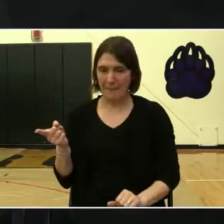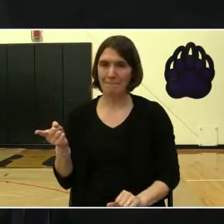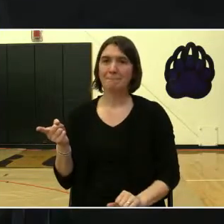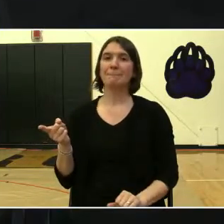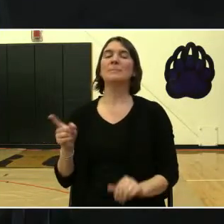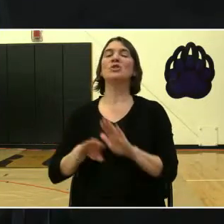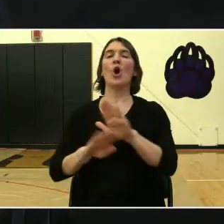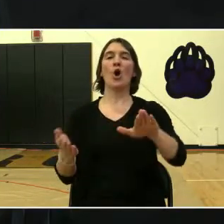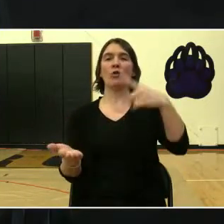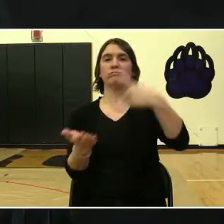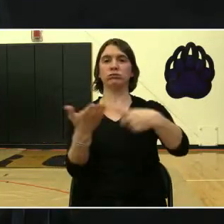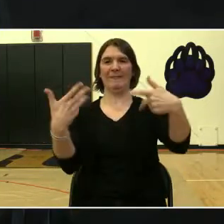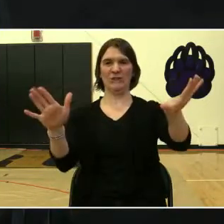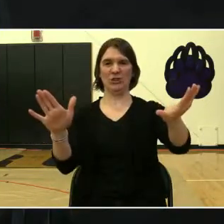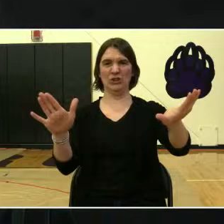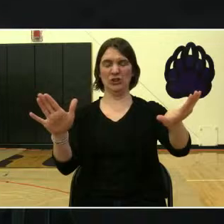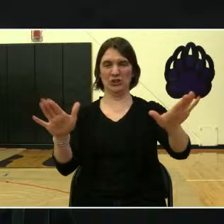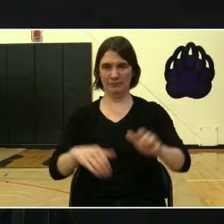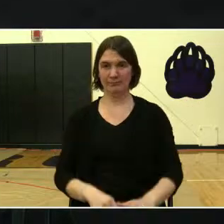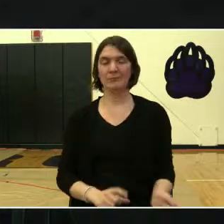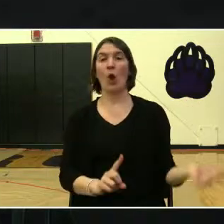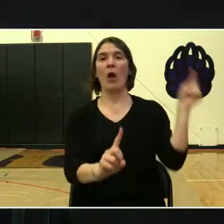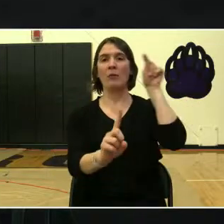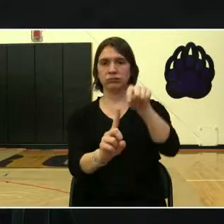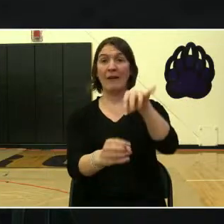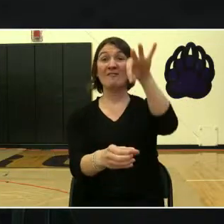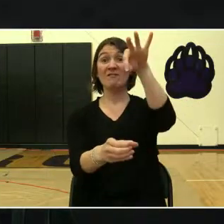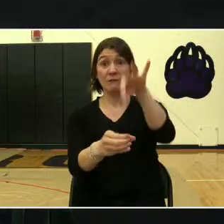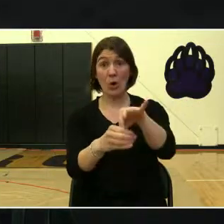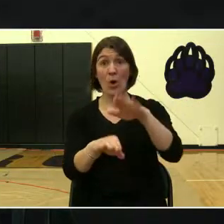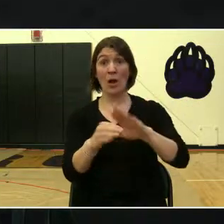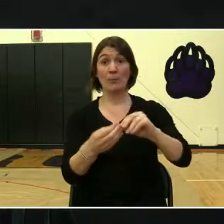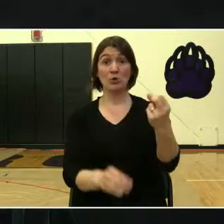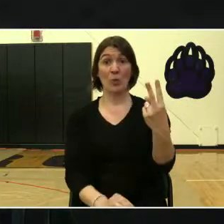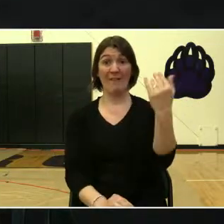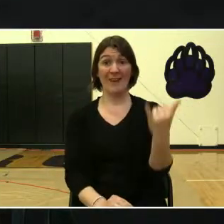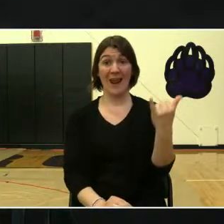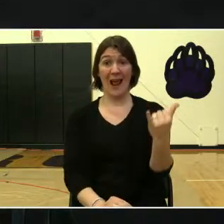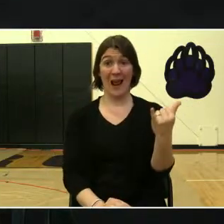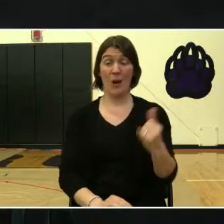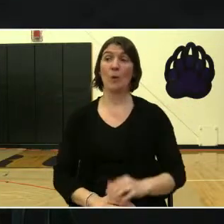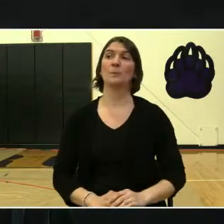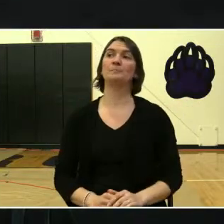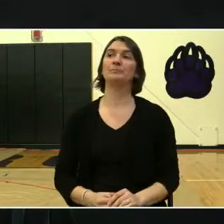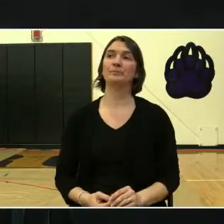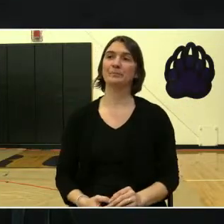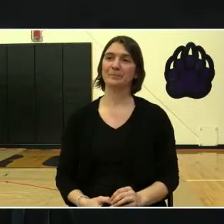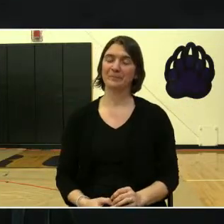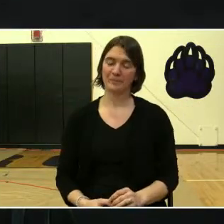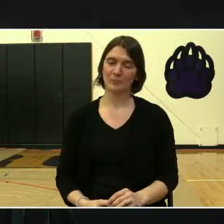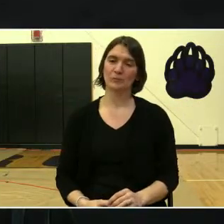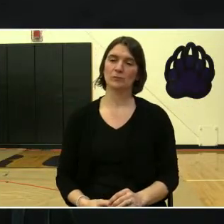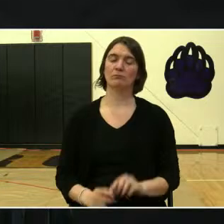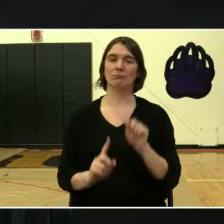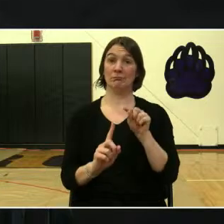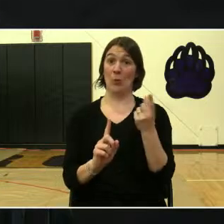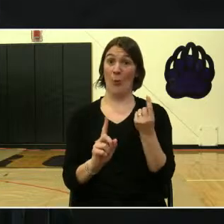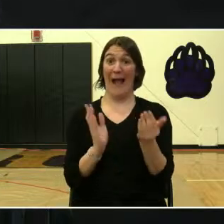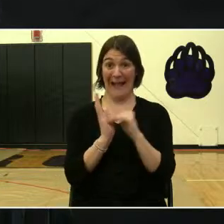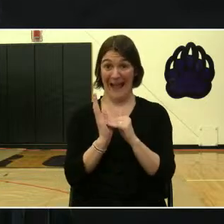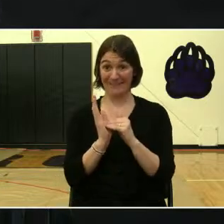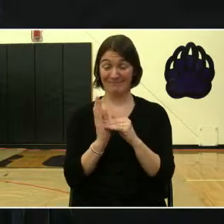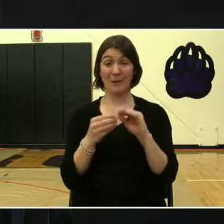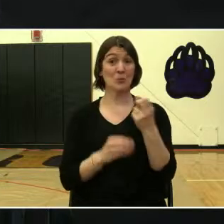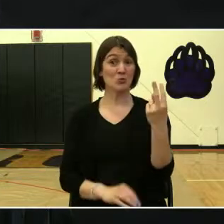debate on article 12 right the question before town meeting at this time is